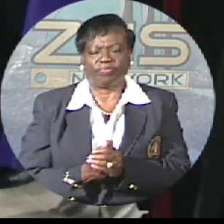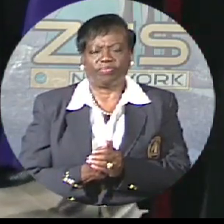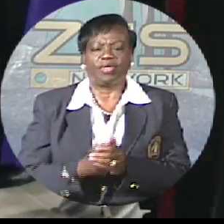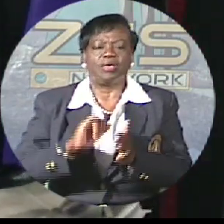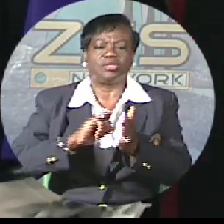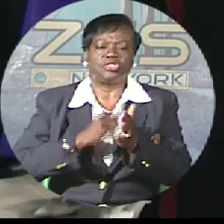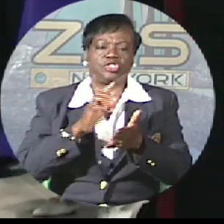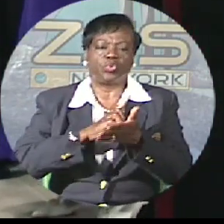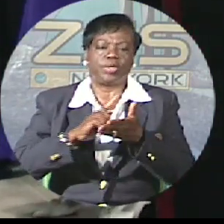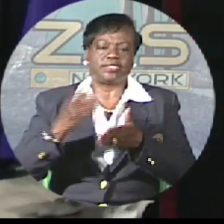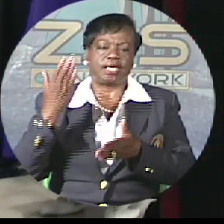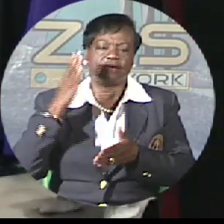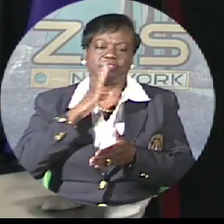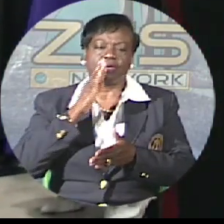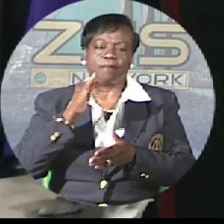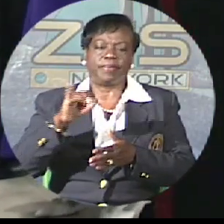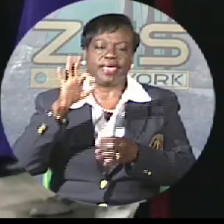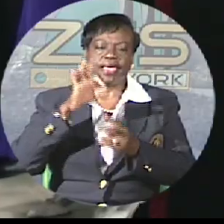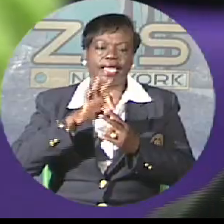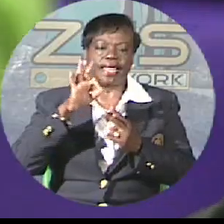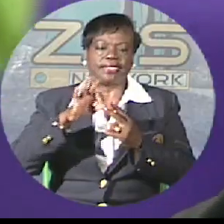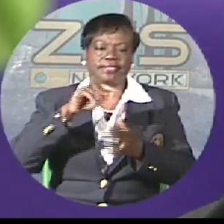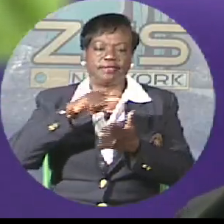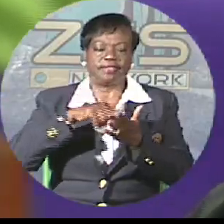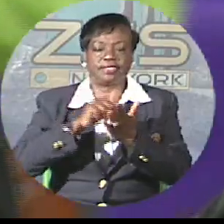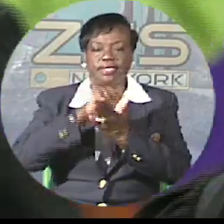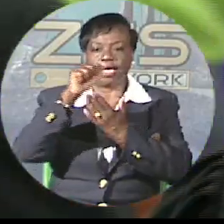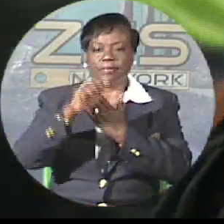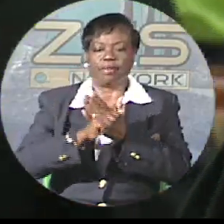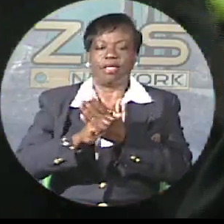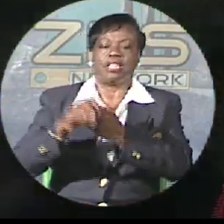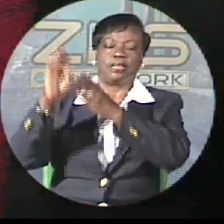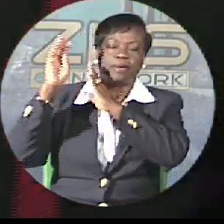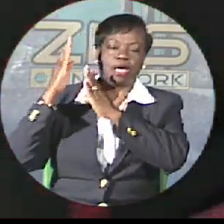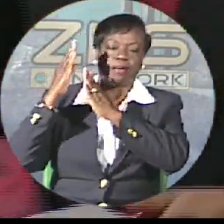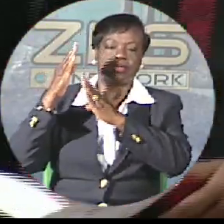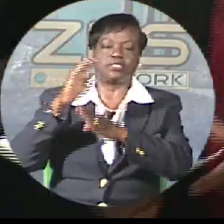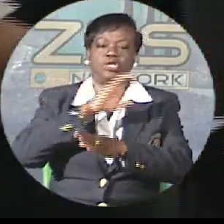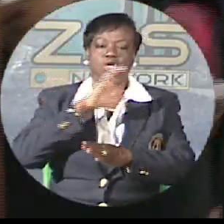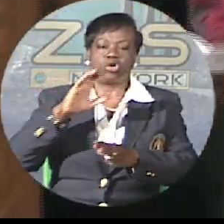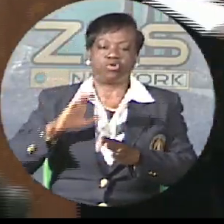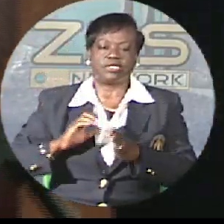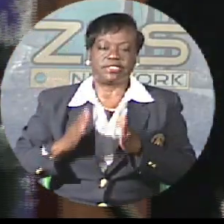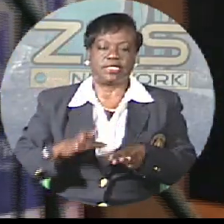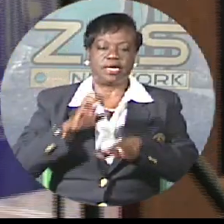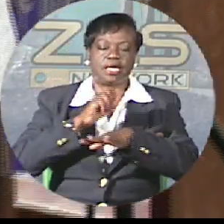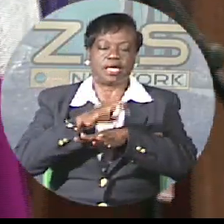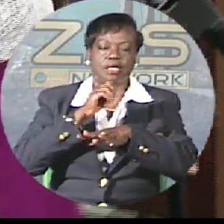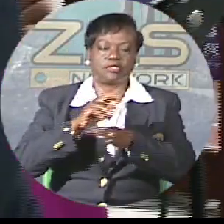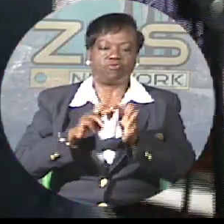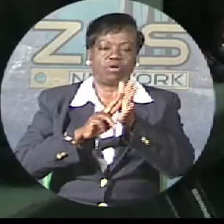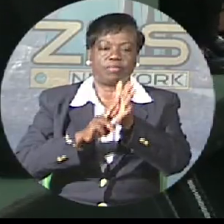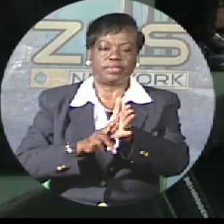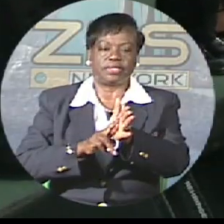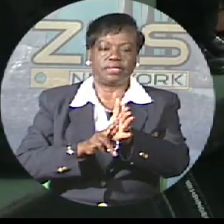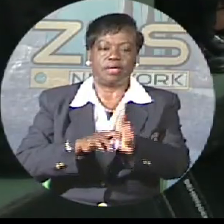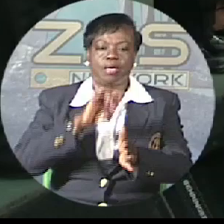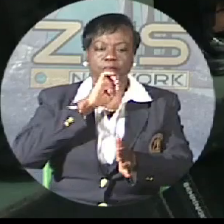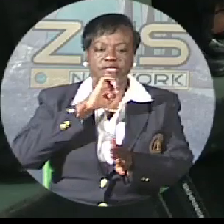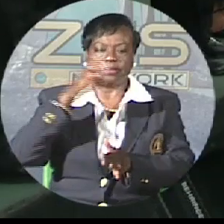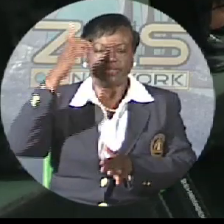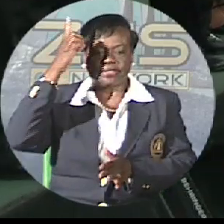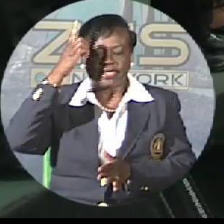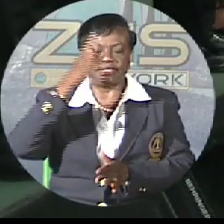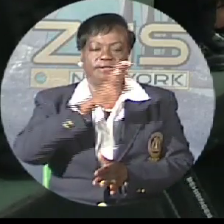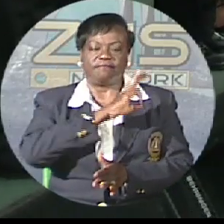Just weeks after being elected this past April, Bahamas Christian Council President Bishop Delton Fernander and his team took the oath Tuesday